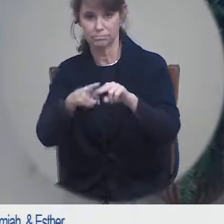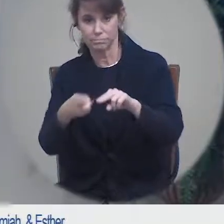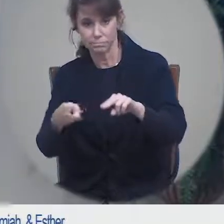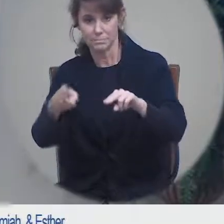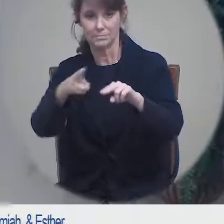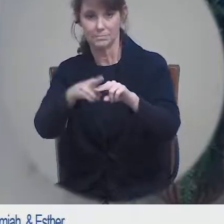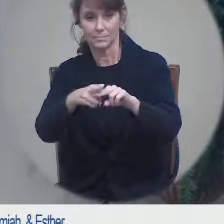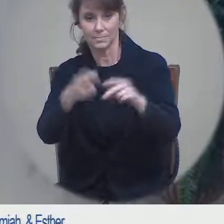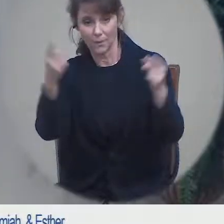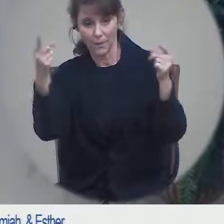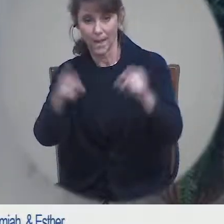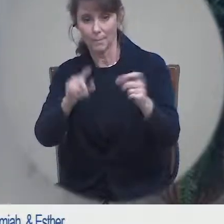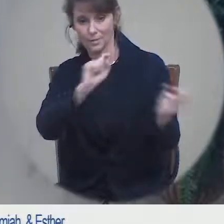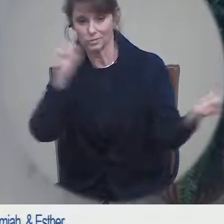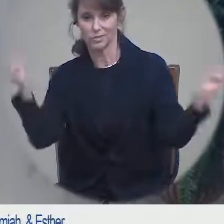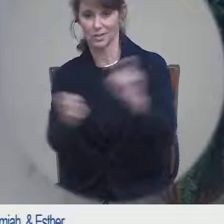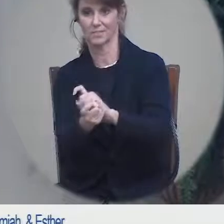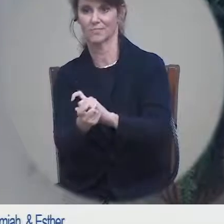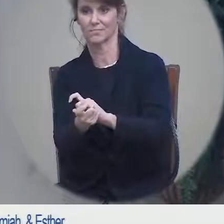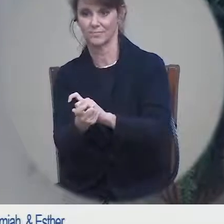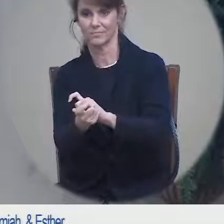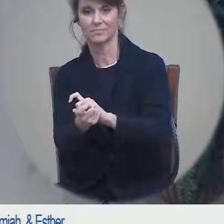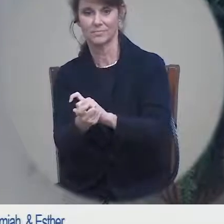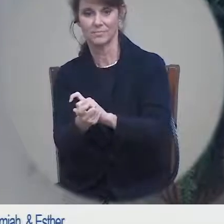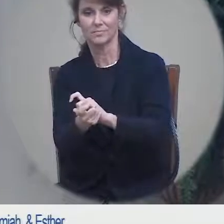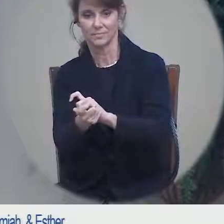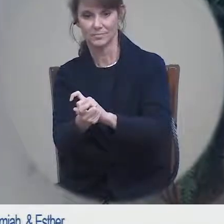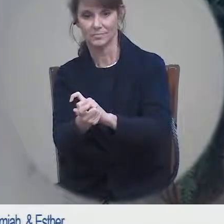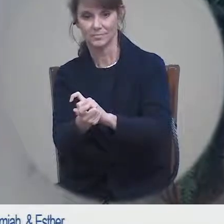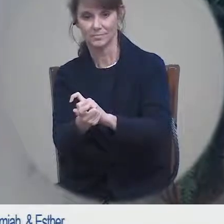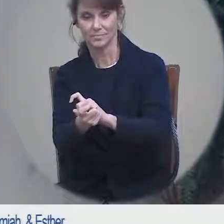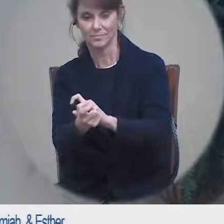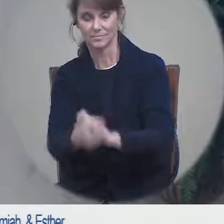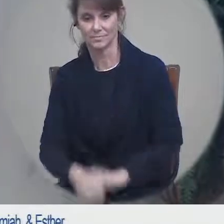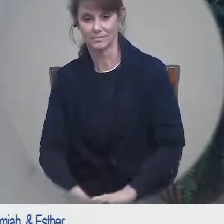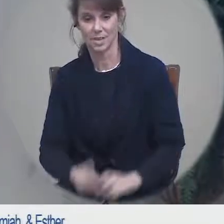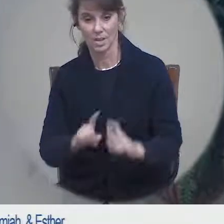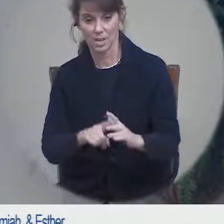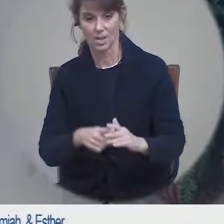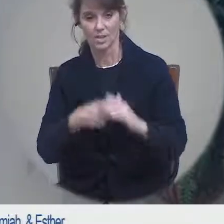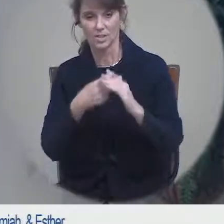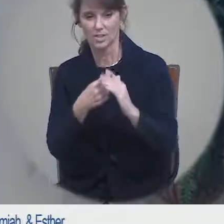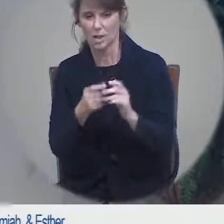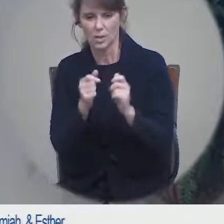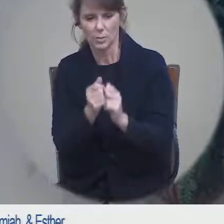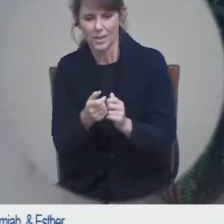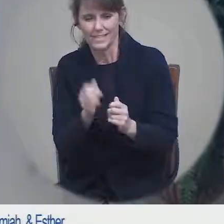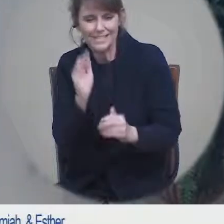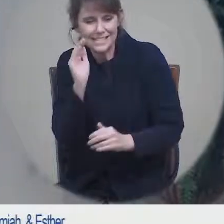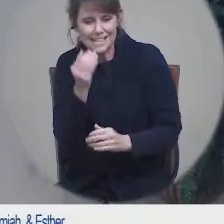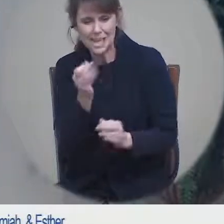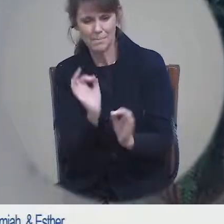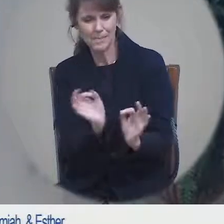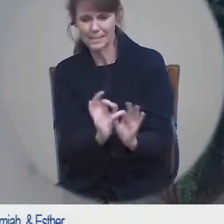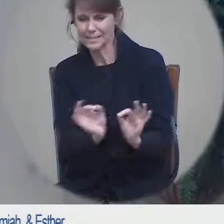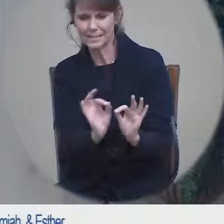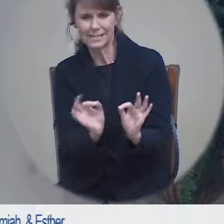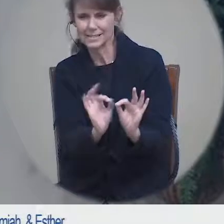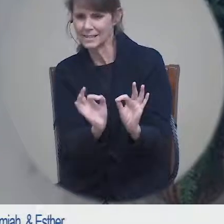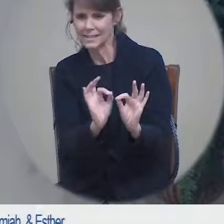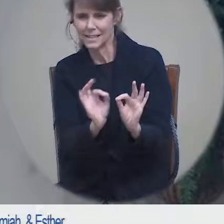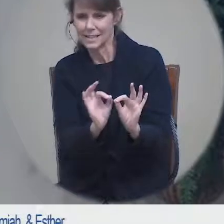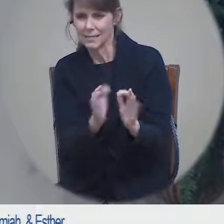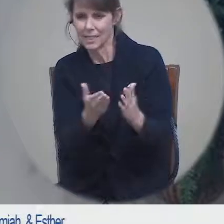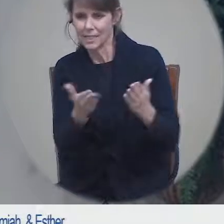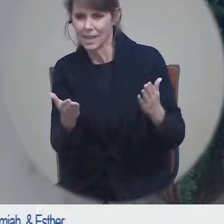changing or turning of events. And it begins with this seemingly insignificant detail that the king